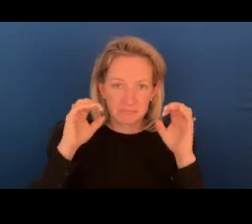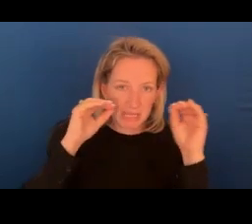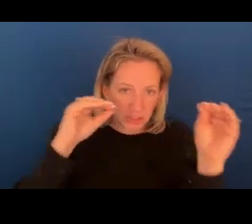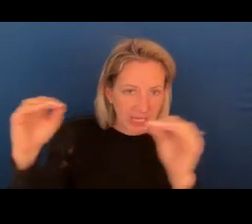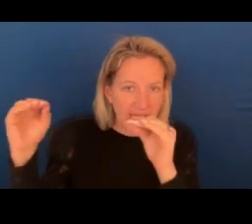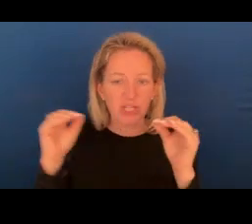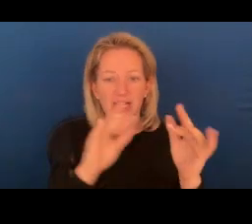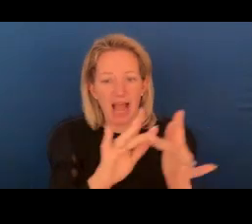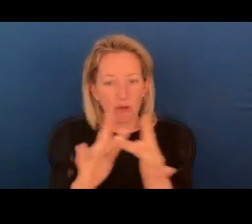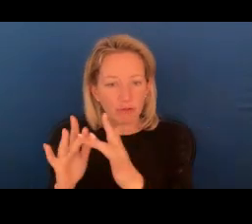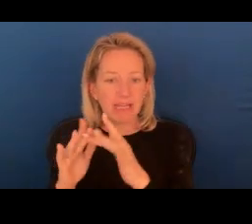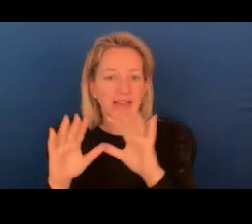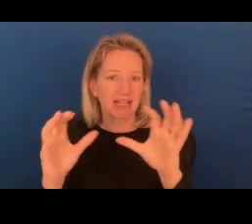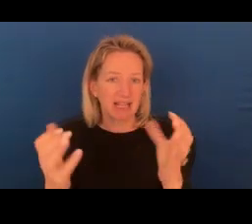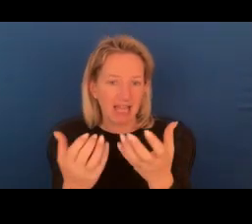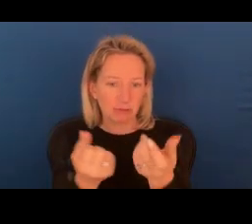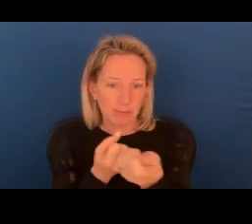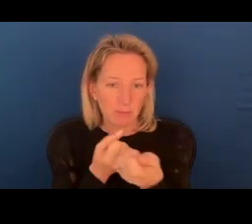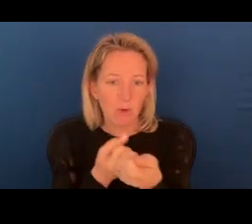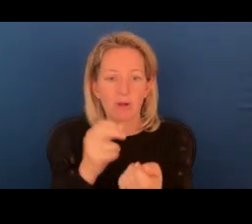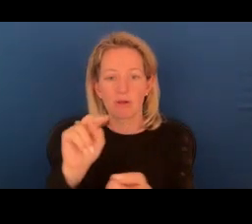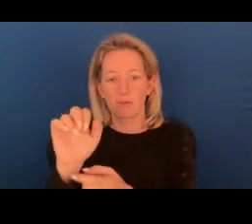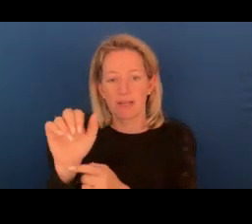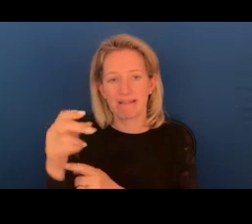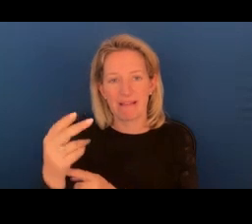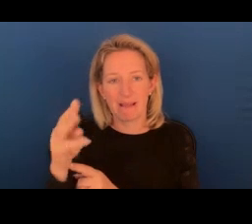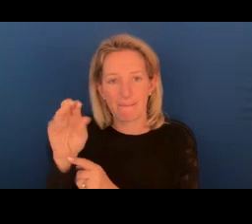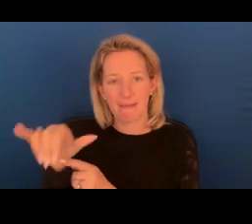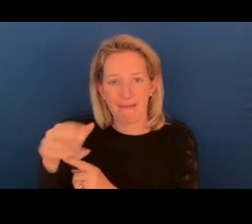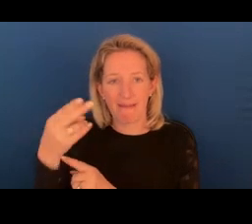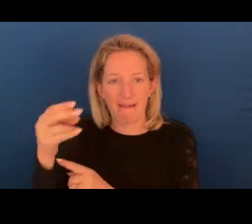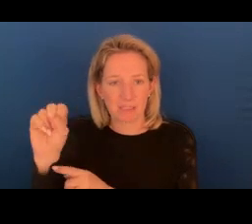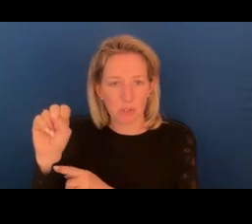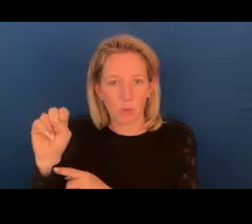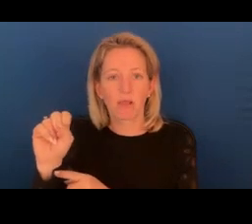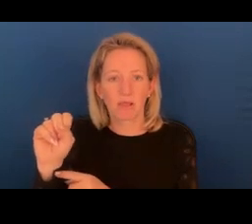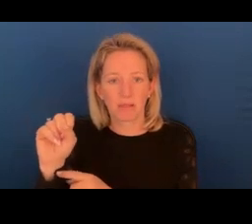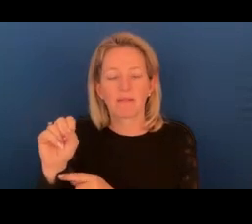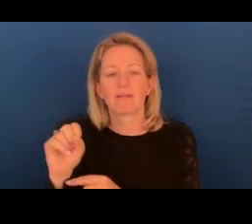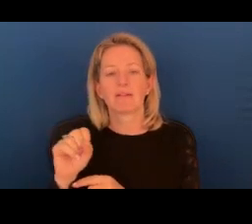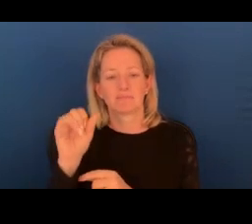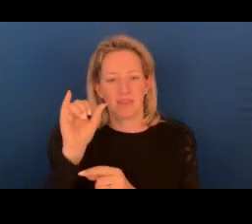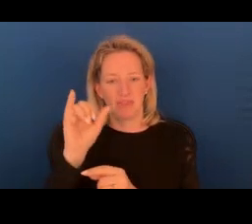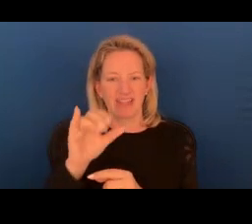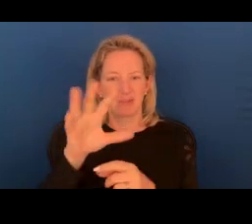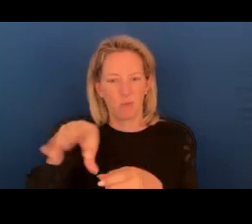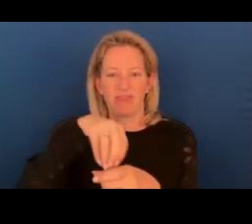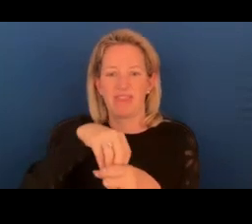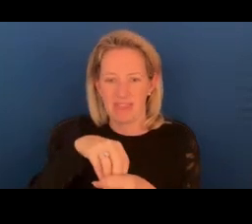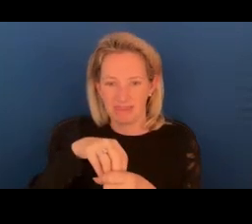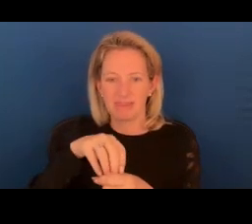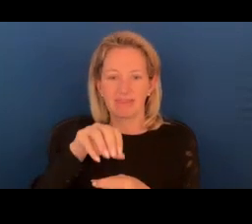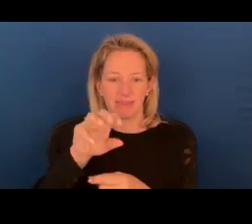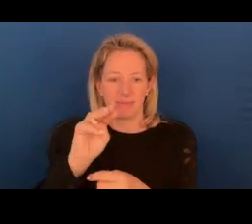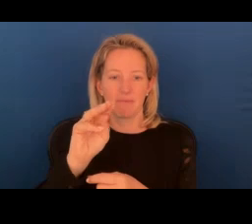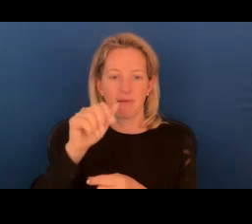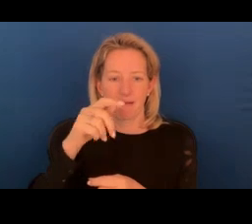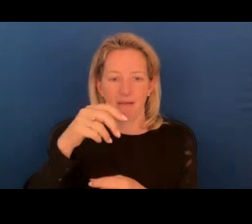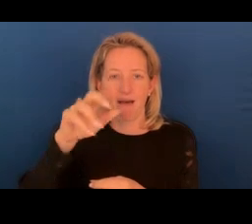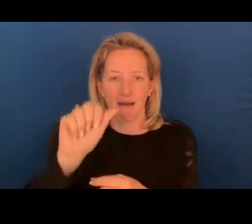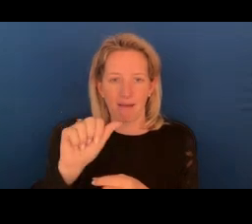and support classroom support with Nia Bay High School, which is within the Makah Nation, and I have